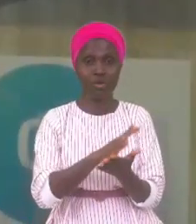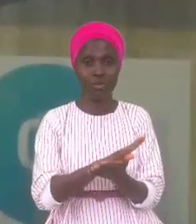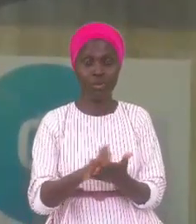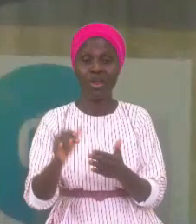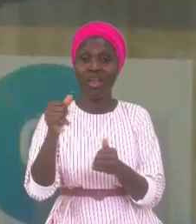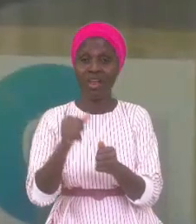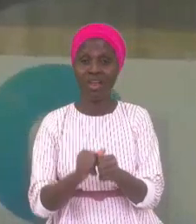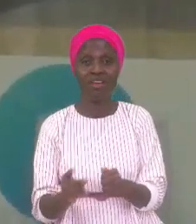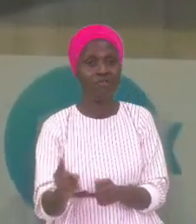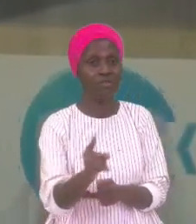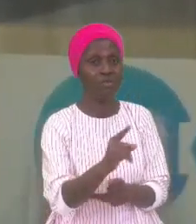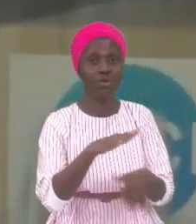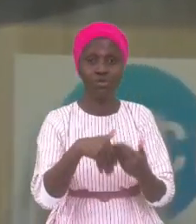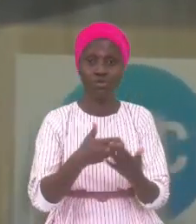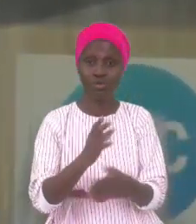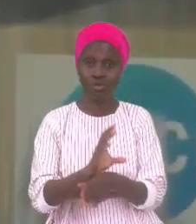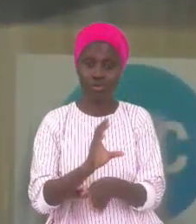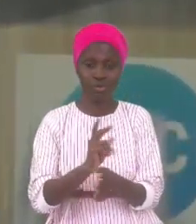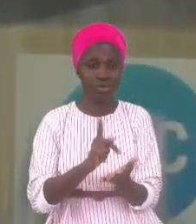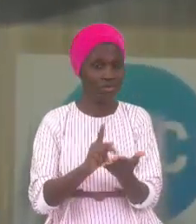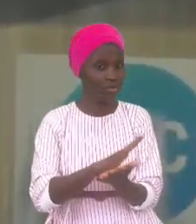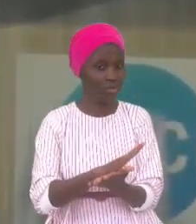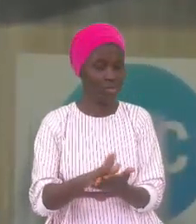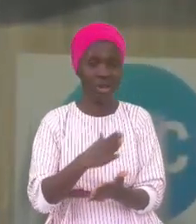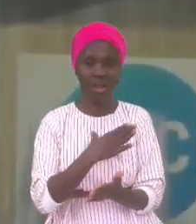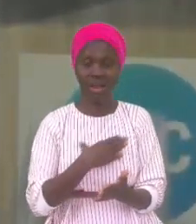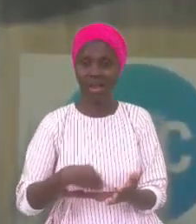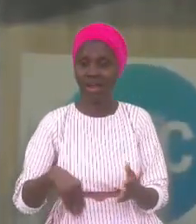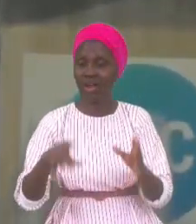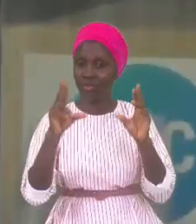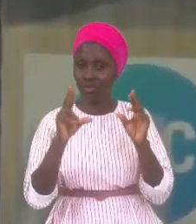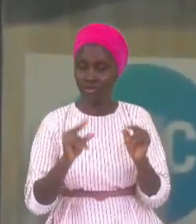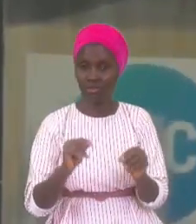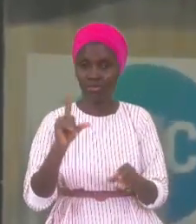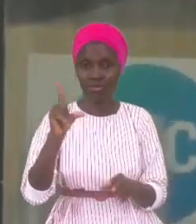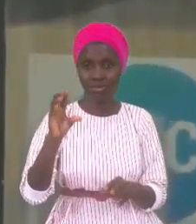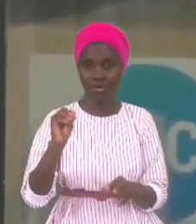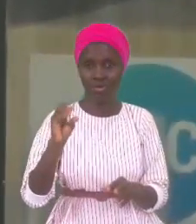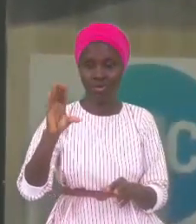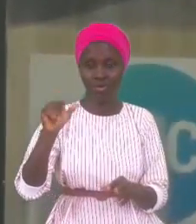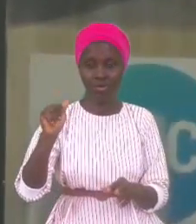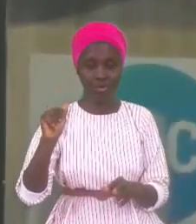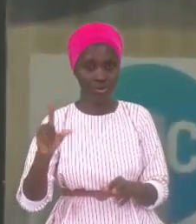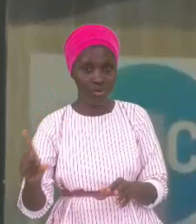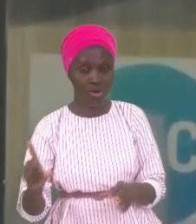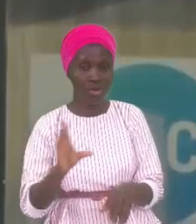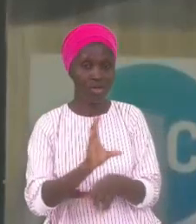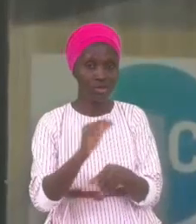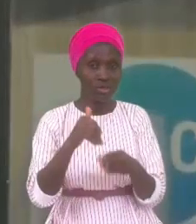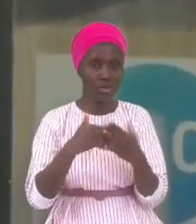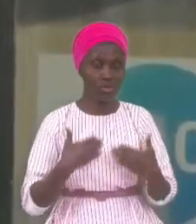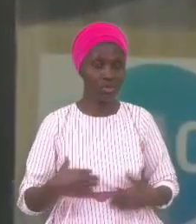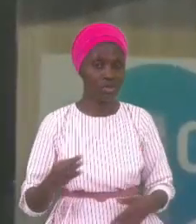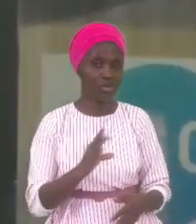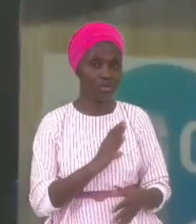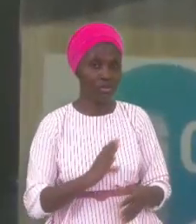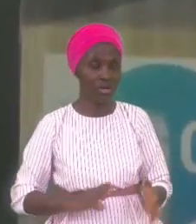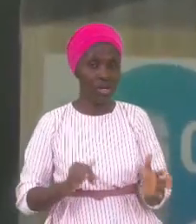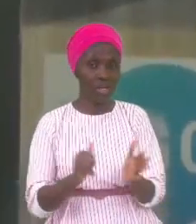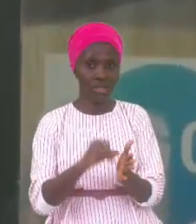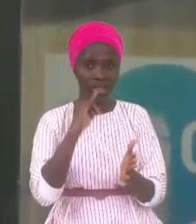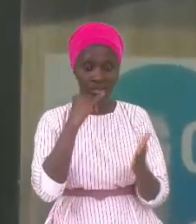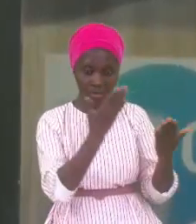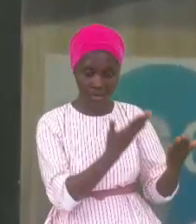church pure. And there is no local church in the body of Christ that is bringing in